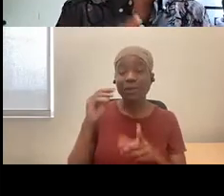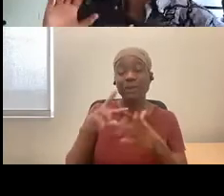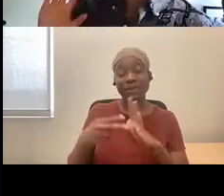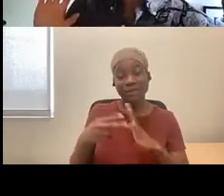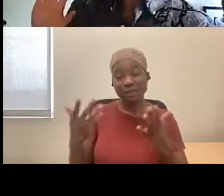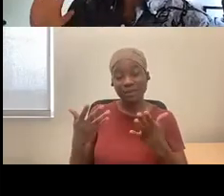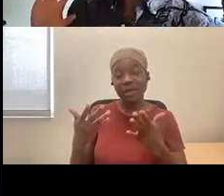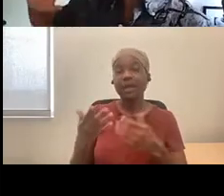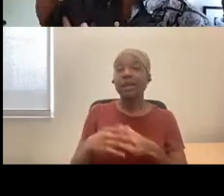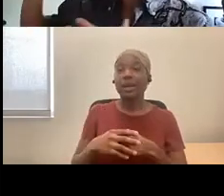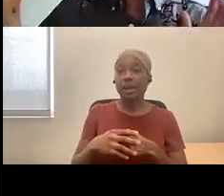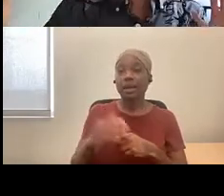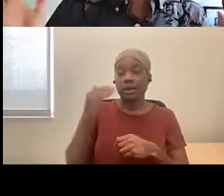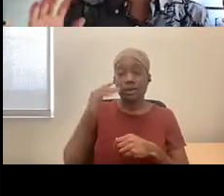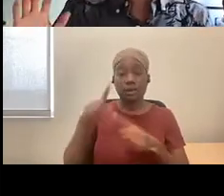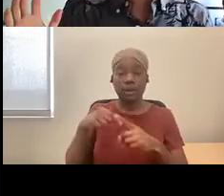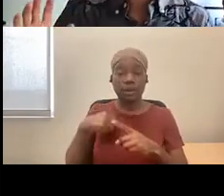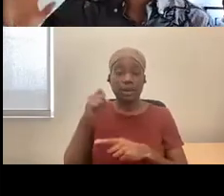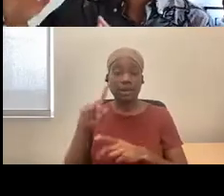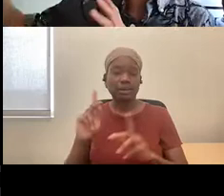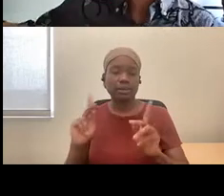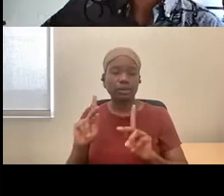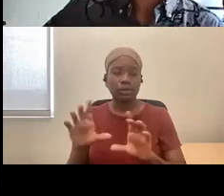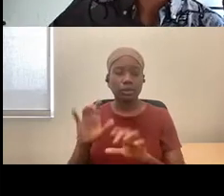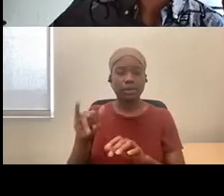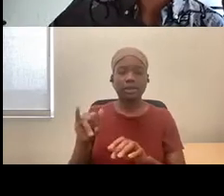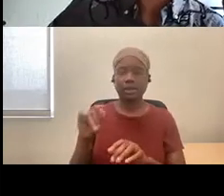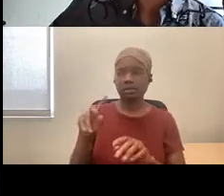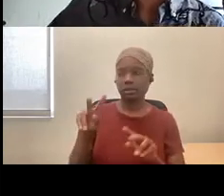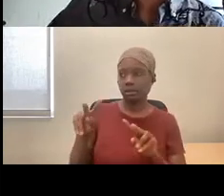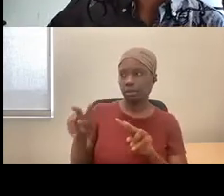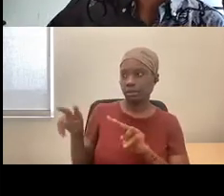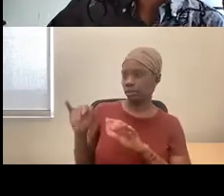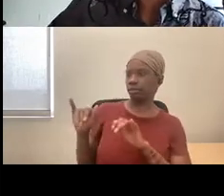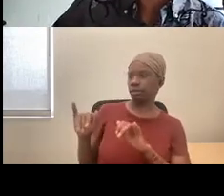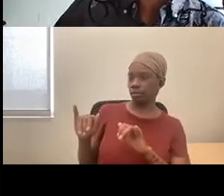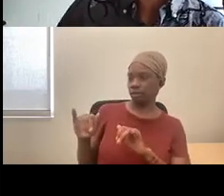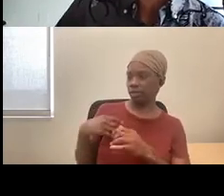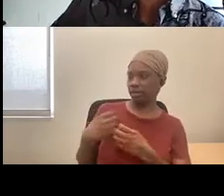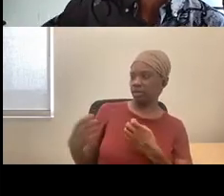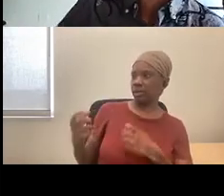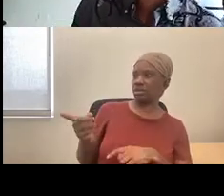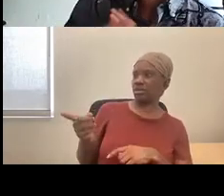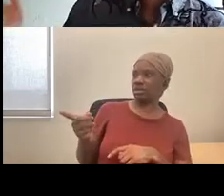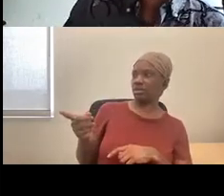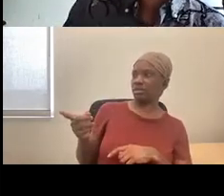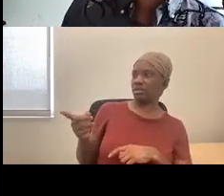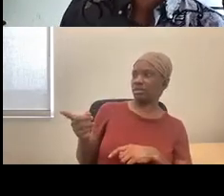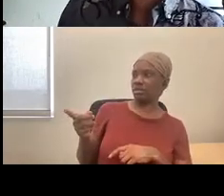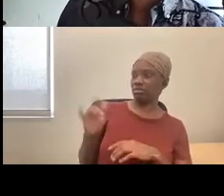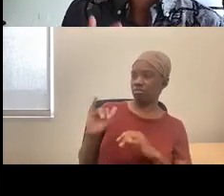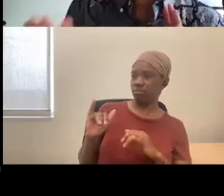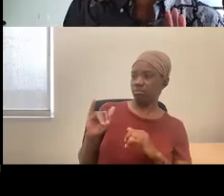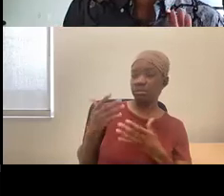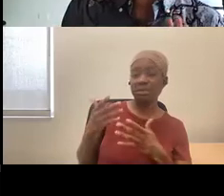I know that when I ask people to do this and they look around, sometimes there is a device right nearby that that is enabled. Maybe it's like a